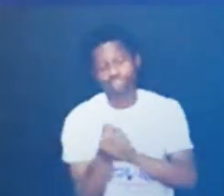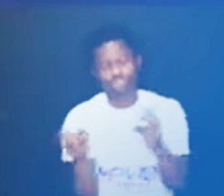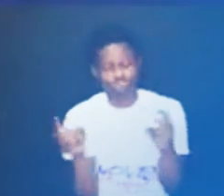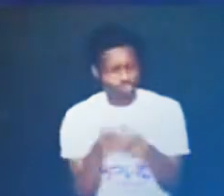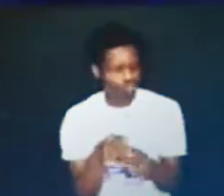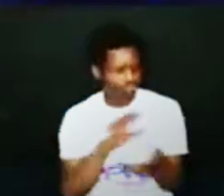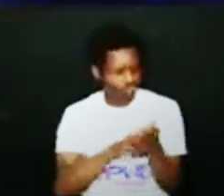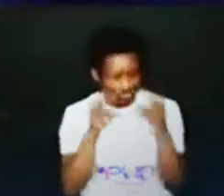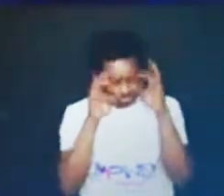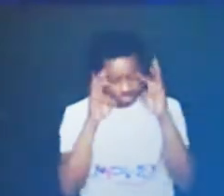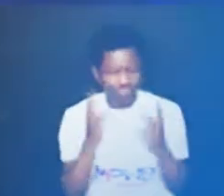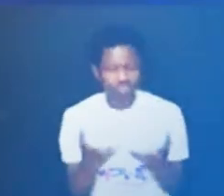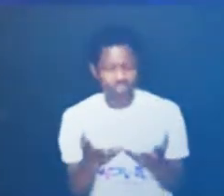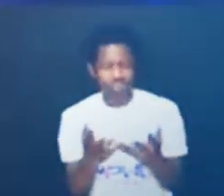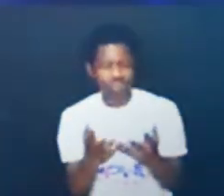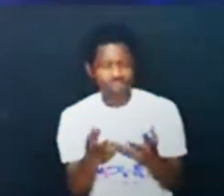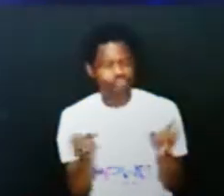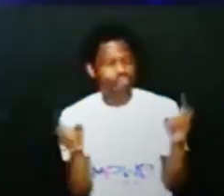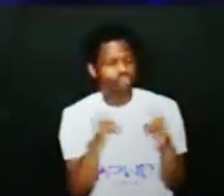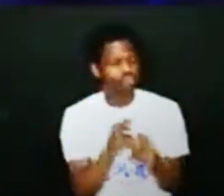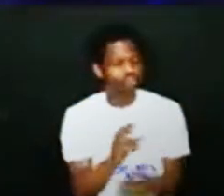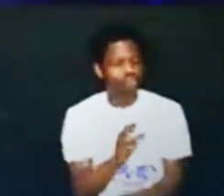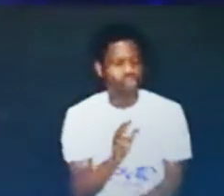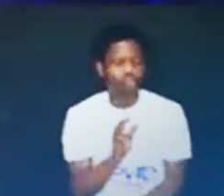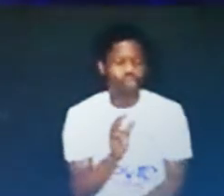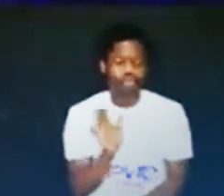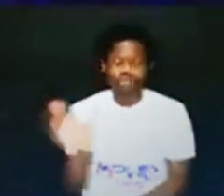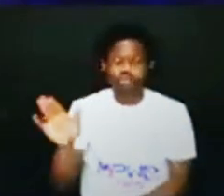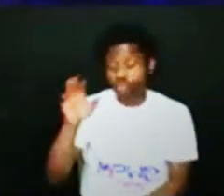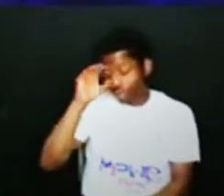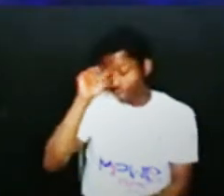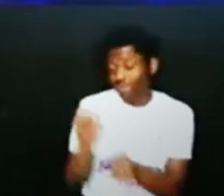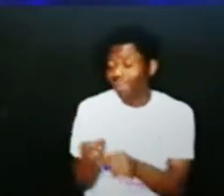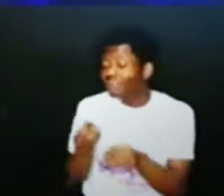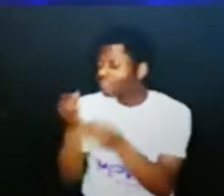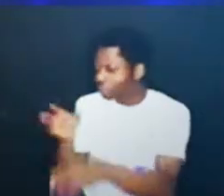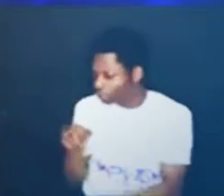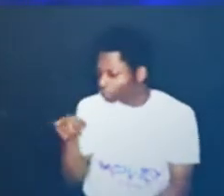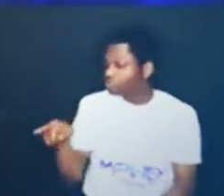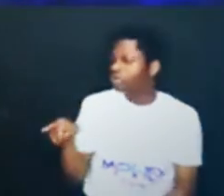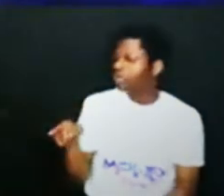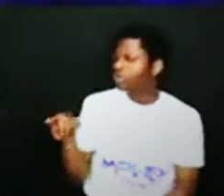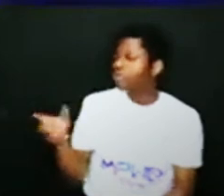verse 8 yeto aso yimu his brother said to him, do you intend to reign over us?